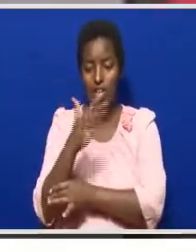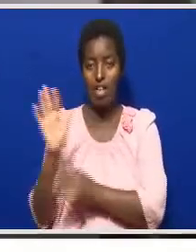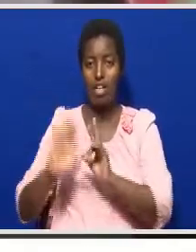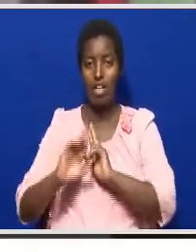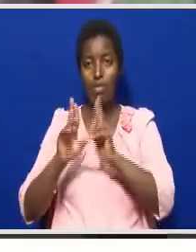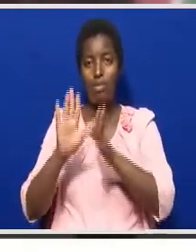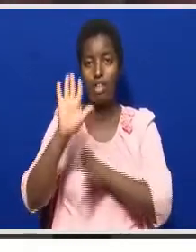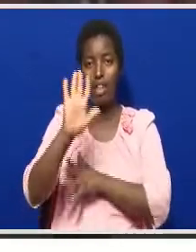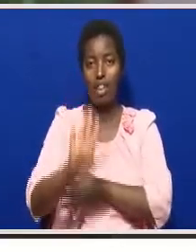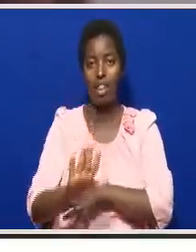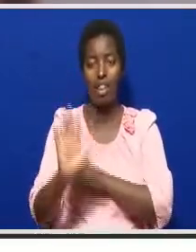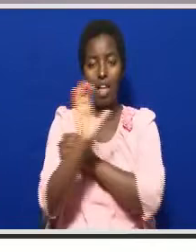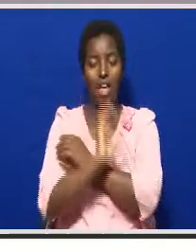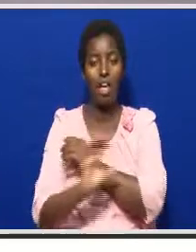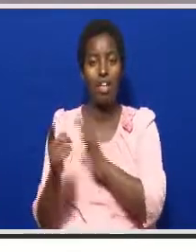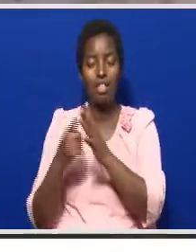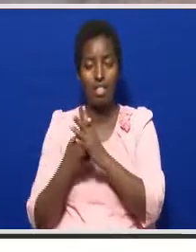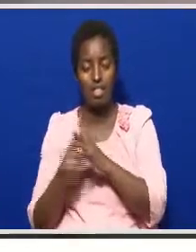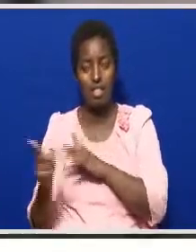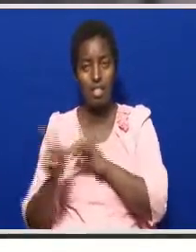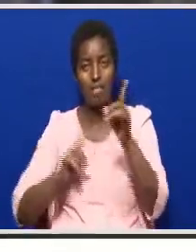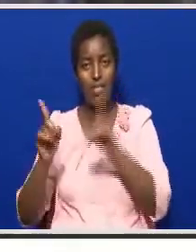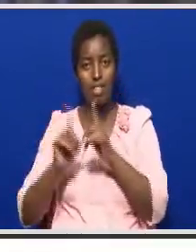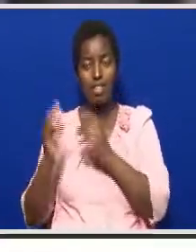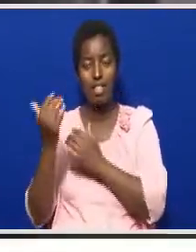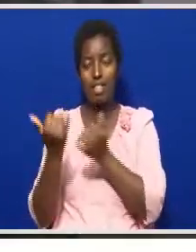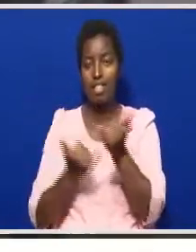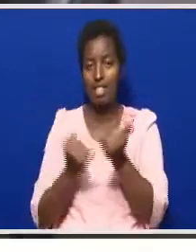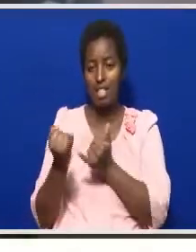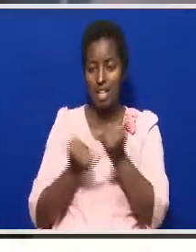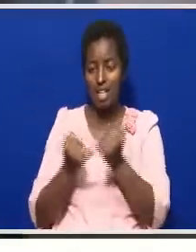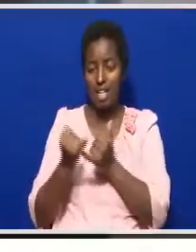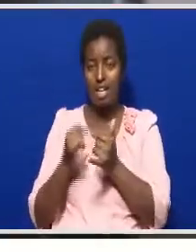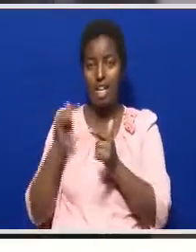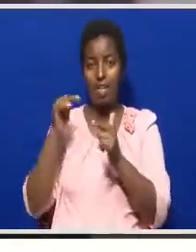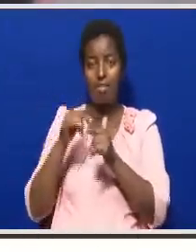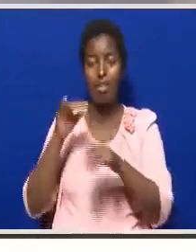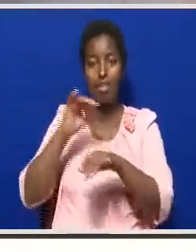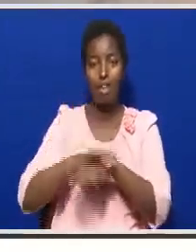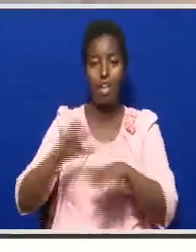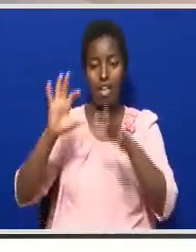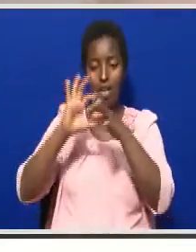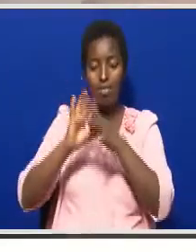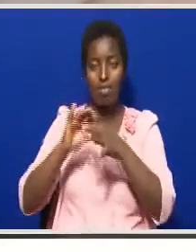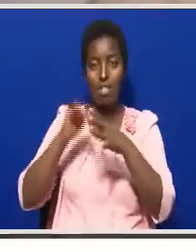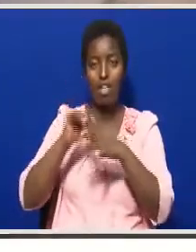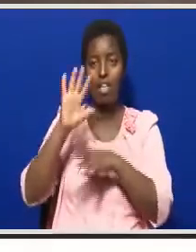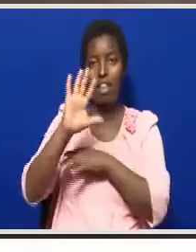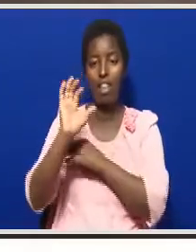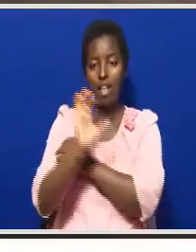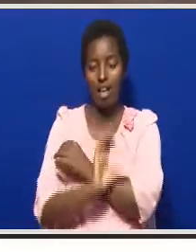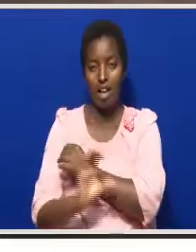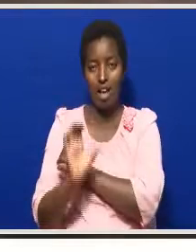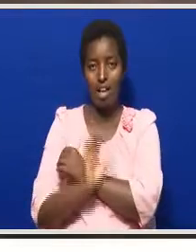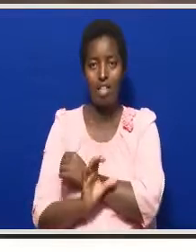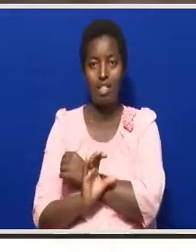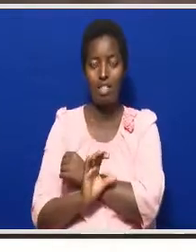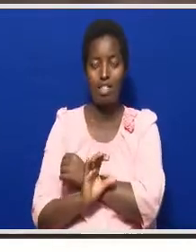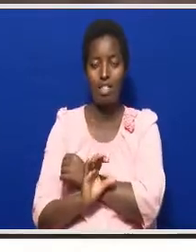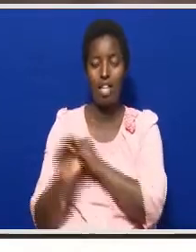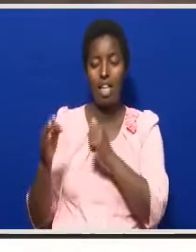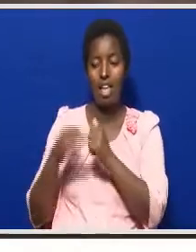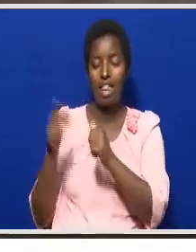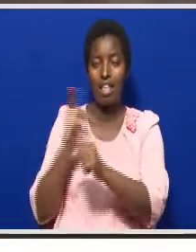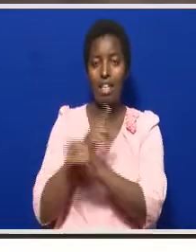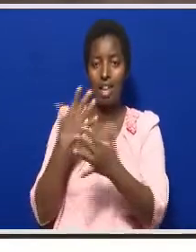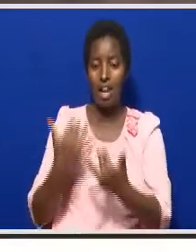their country. They started their journey on Saturday and their aim is to bring harmony amongst their countries. This is our 8th day.